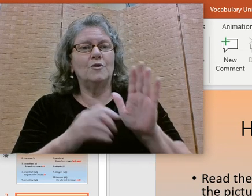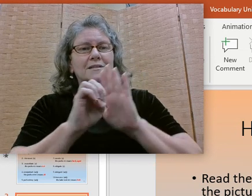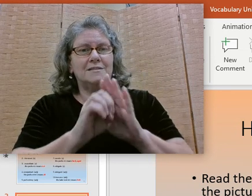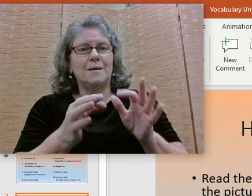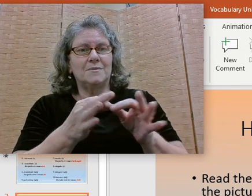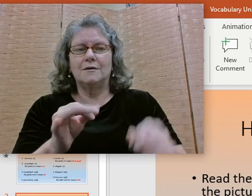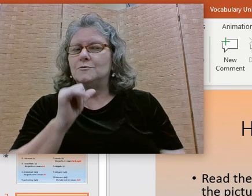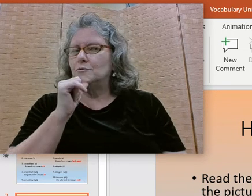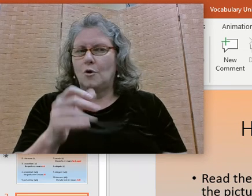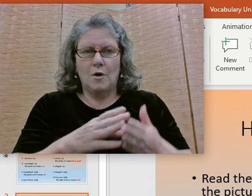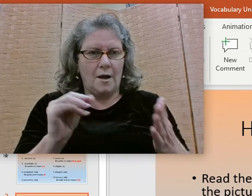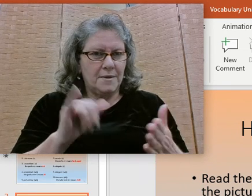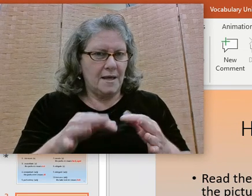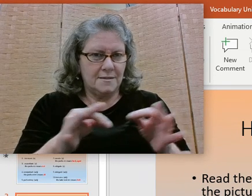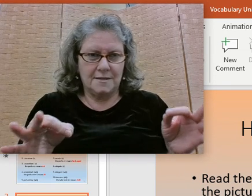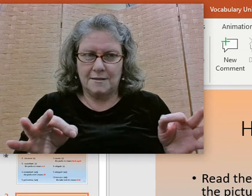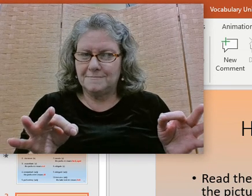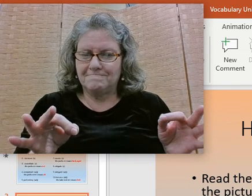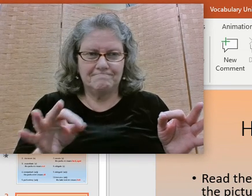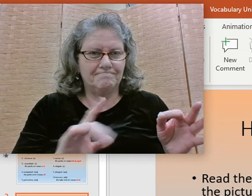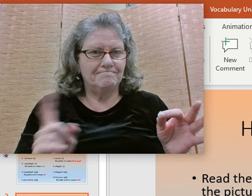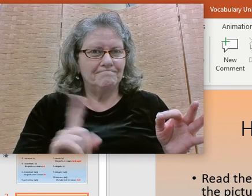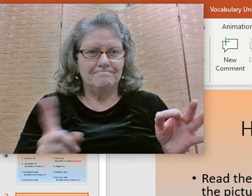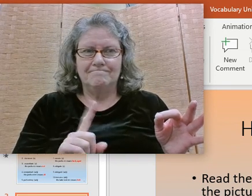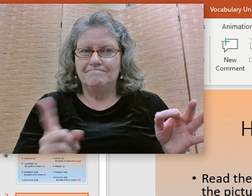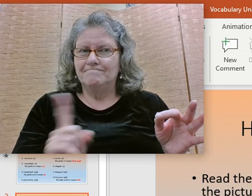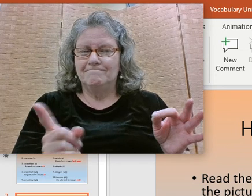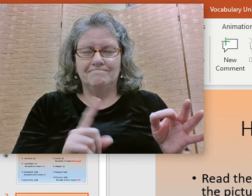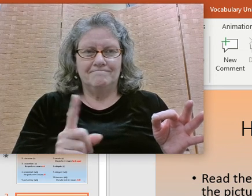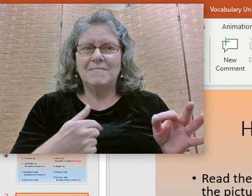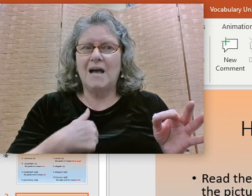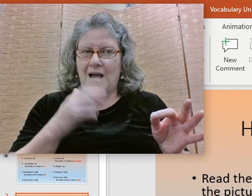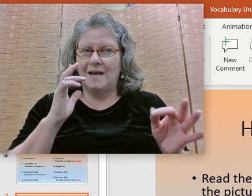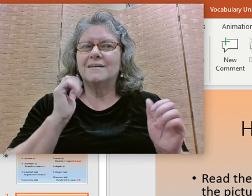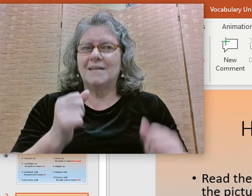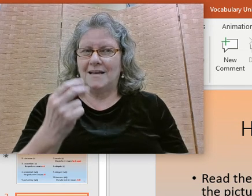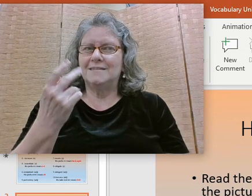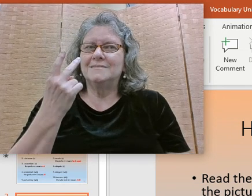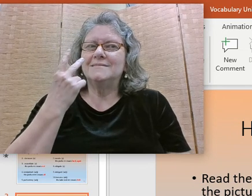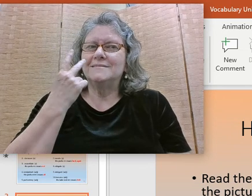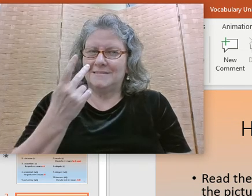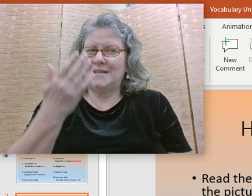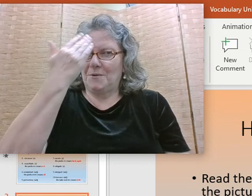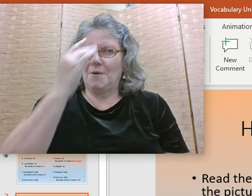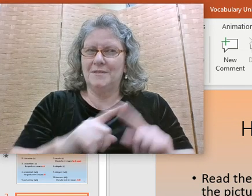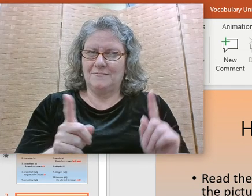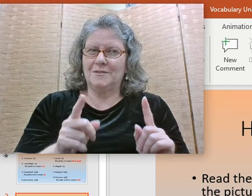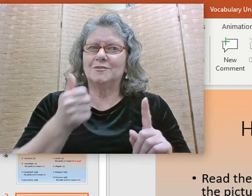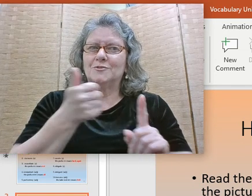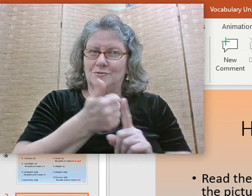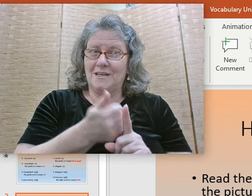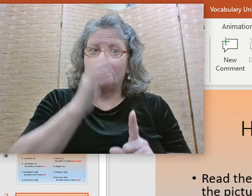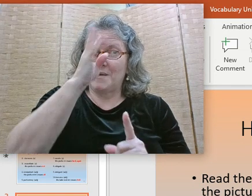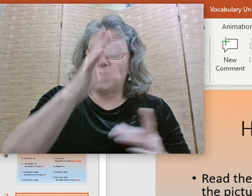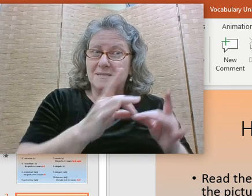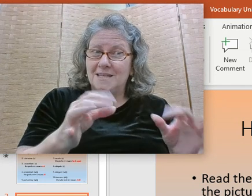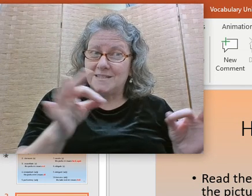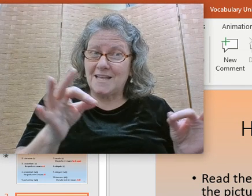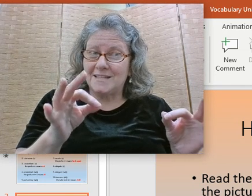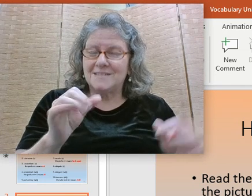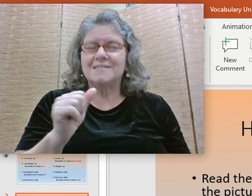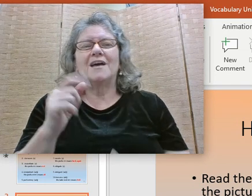not copy those sentences from those other sources. Guys, I will be able to tell the difference between a sentence that you